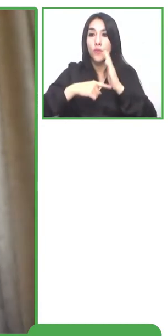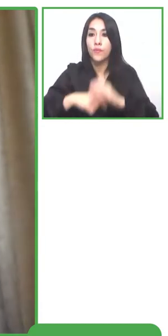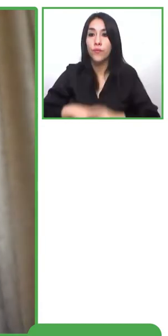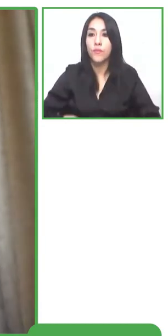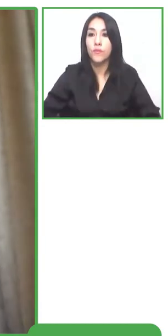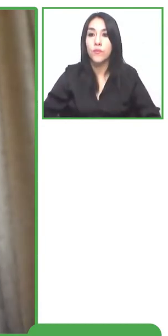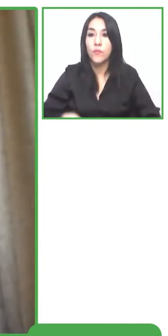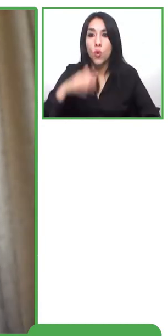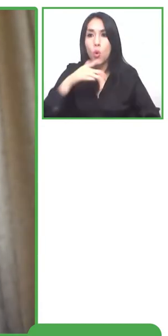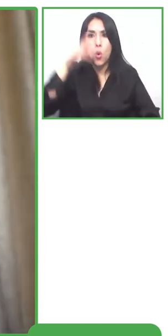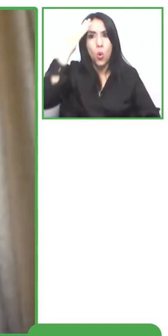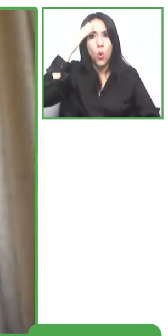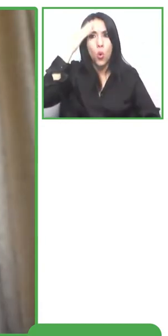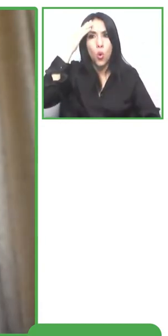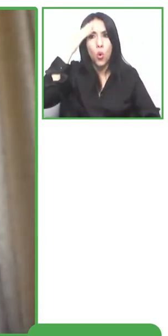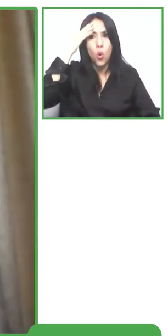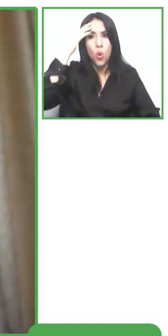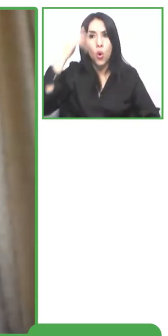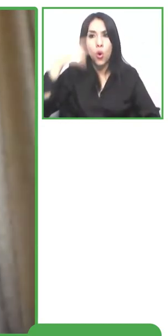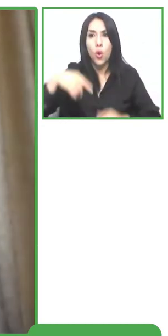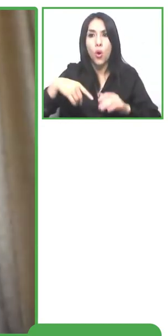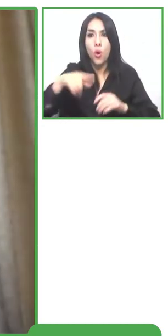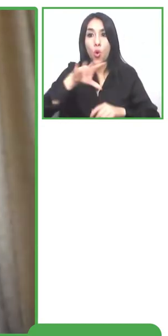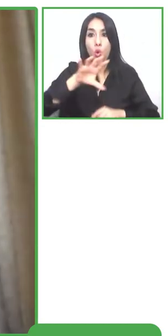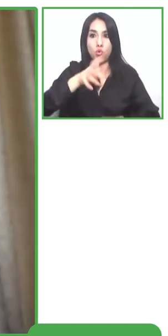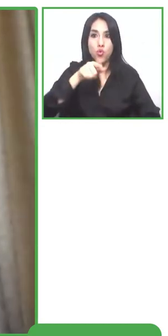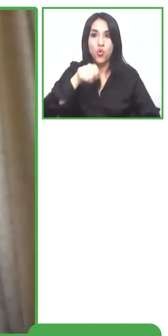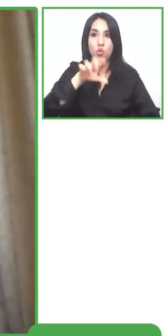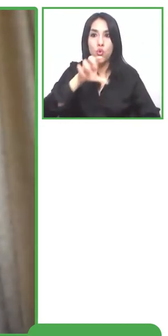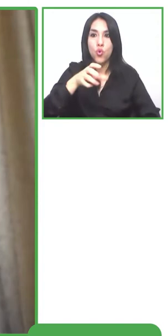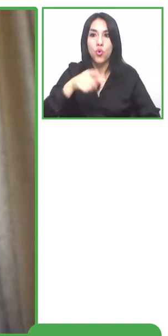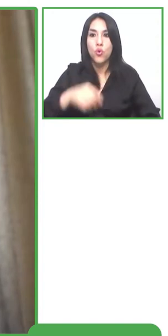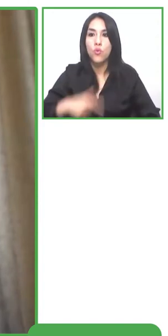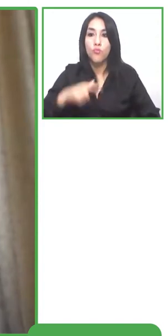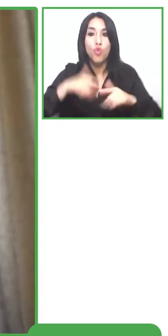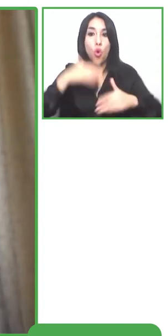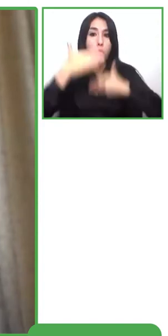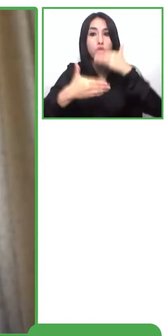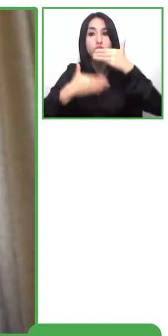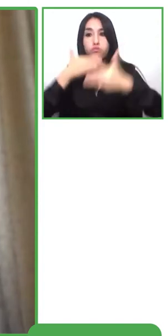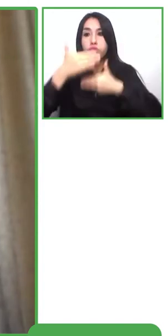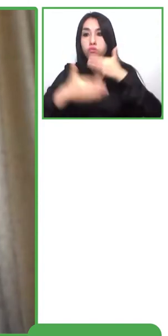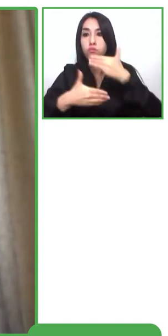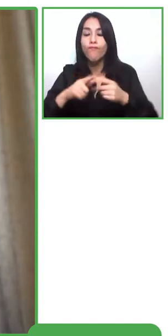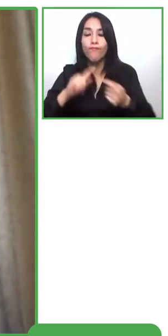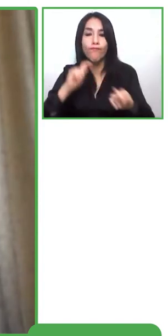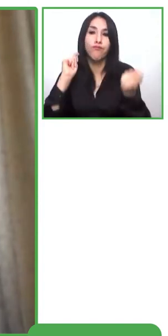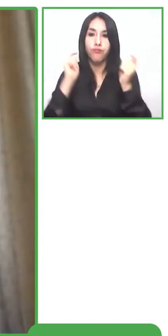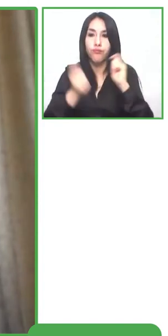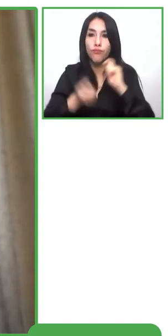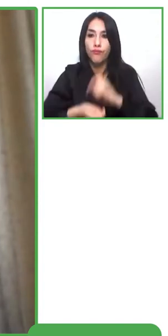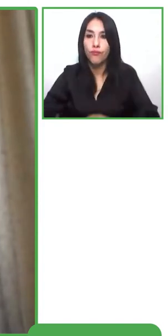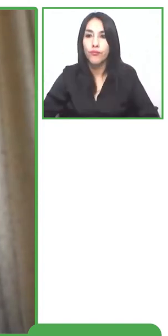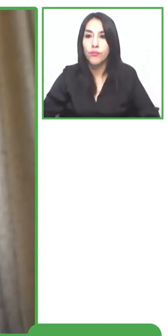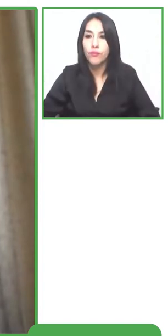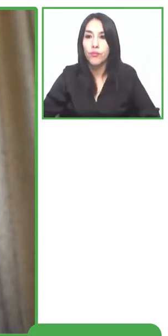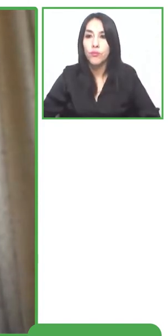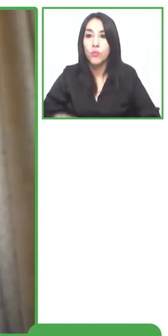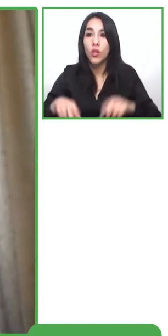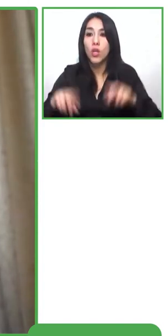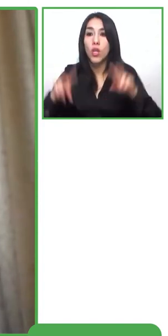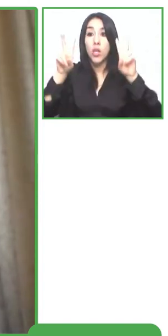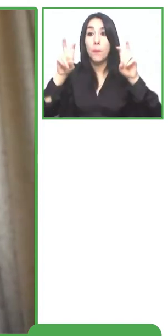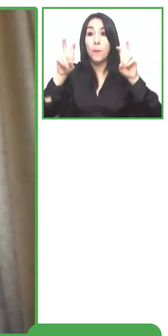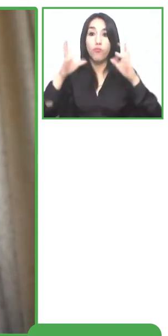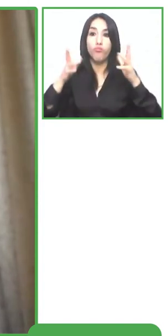in Ecuador, we're still at a transitioning process, and all of these topics